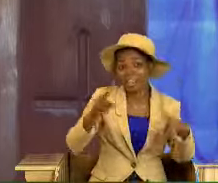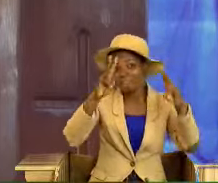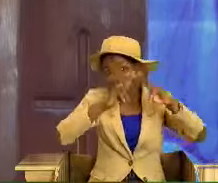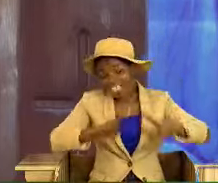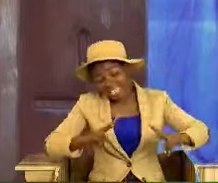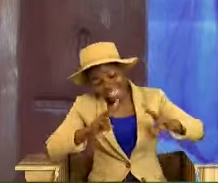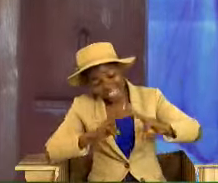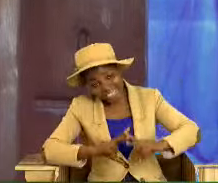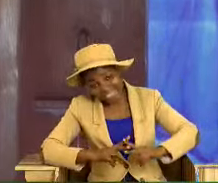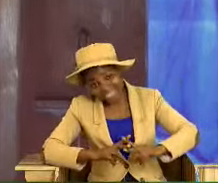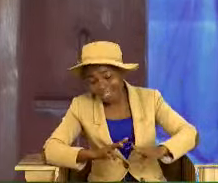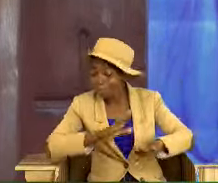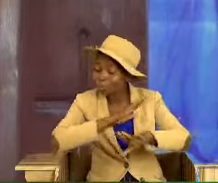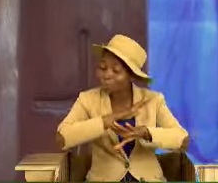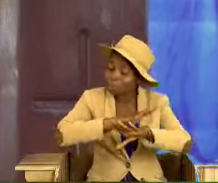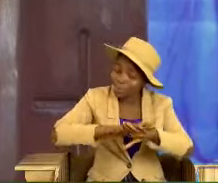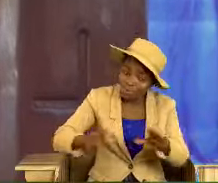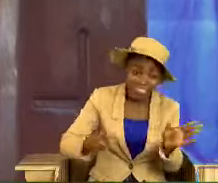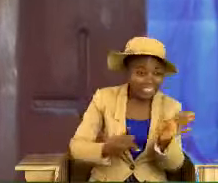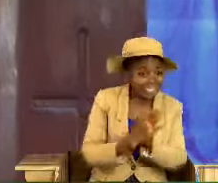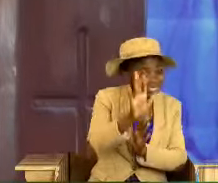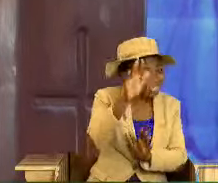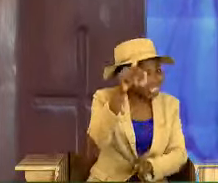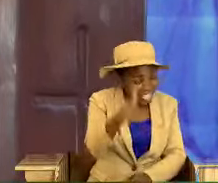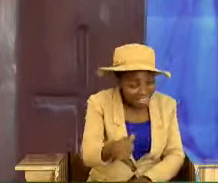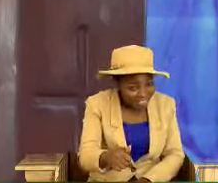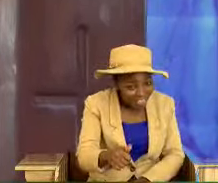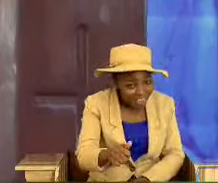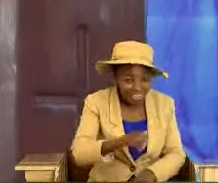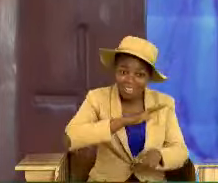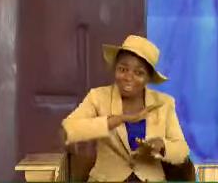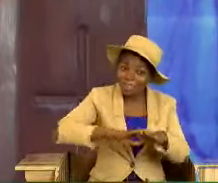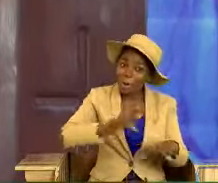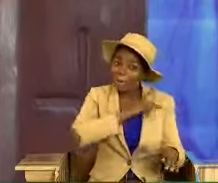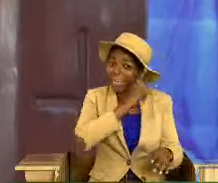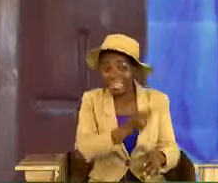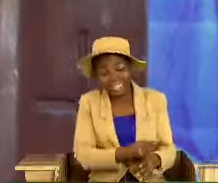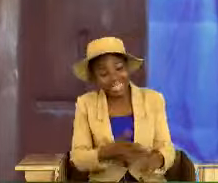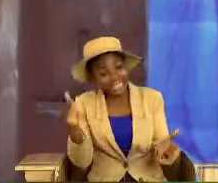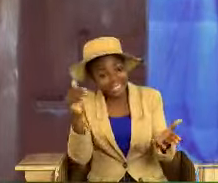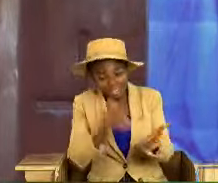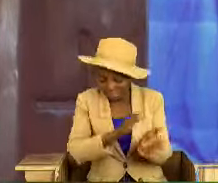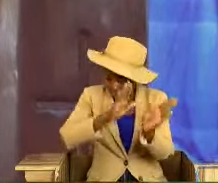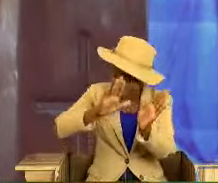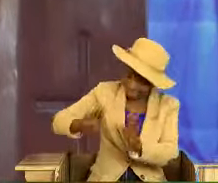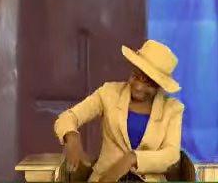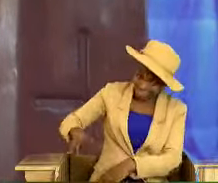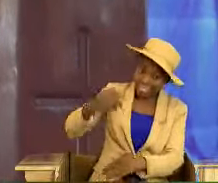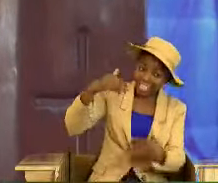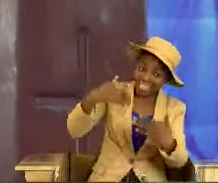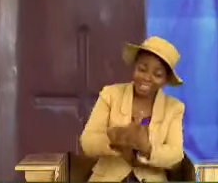village so don't bother getting pregnant again leave this young new wife with